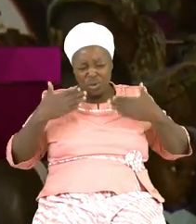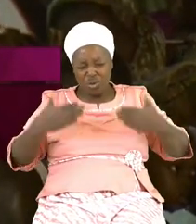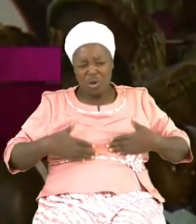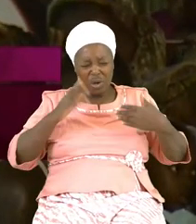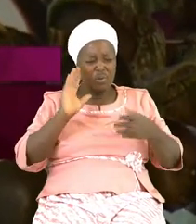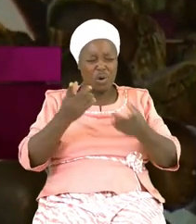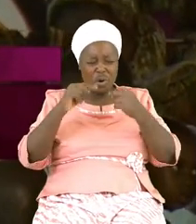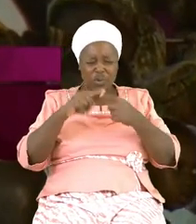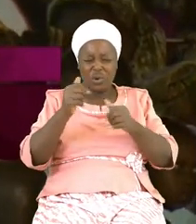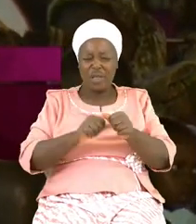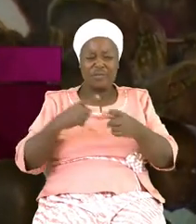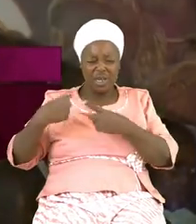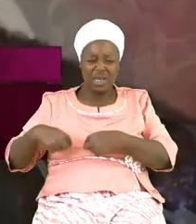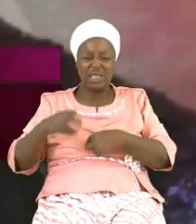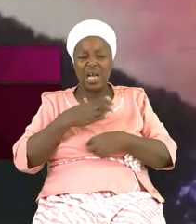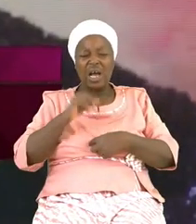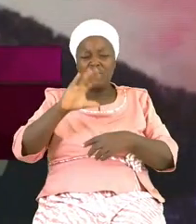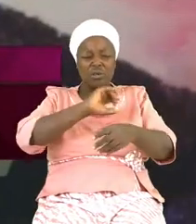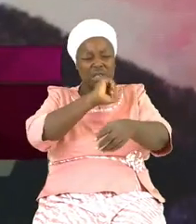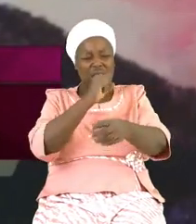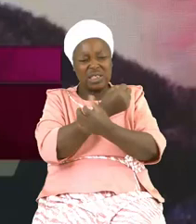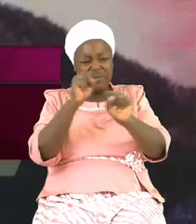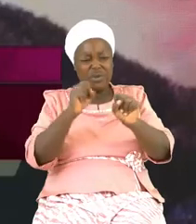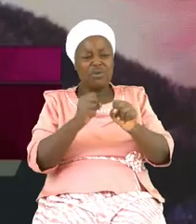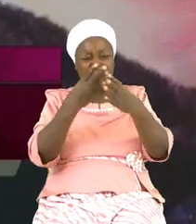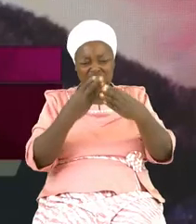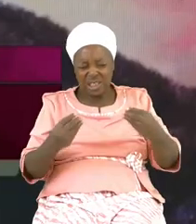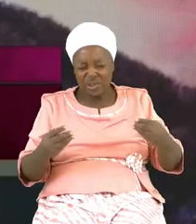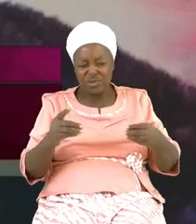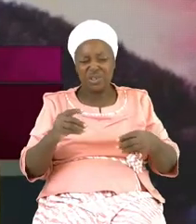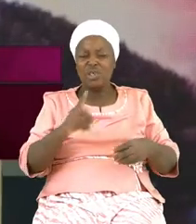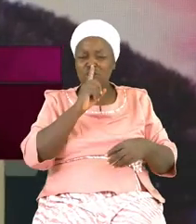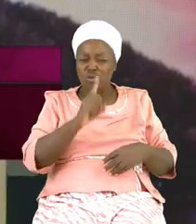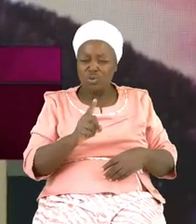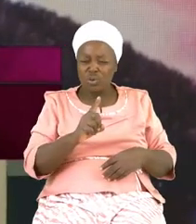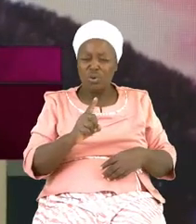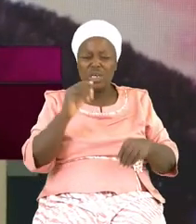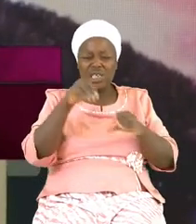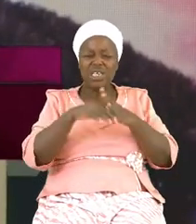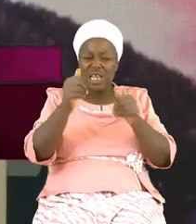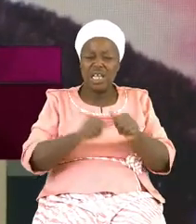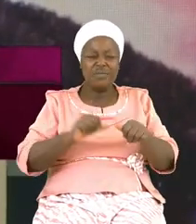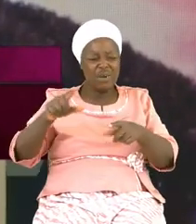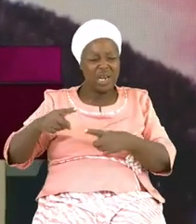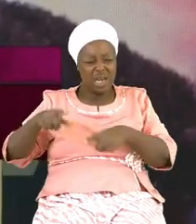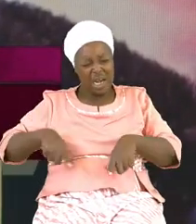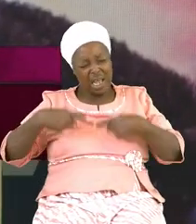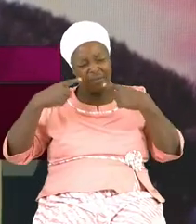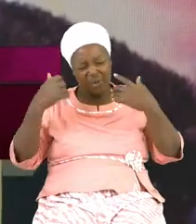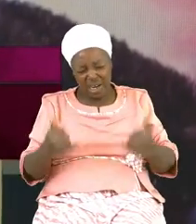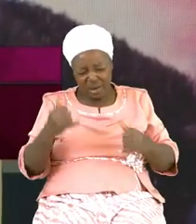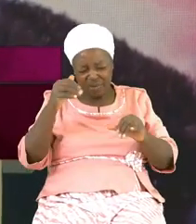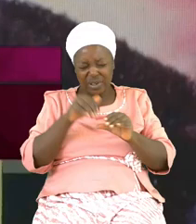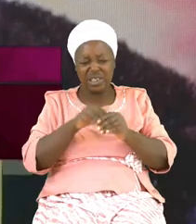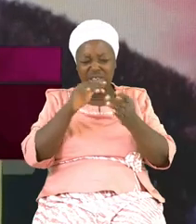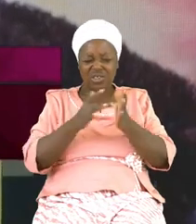every heart. And your salvation settled, assured, in every life right now in Jesus'